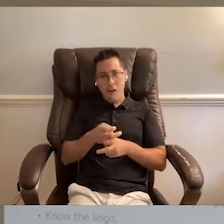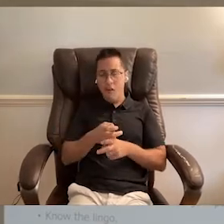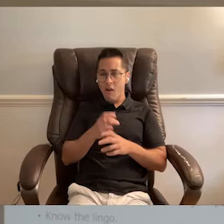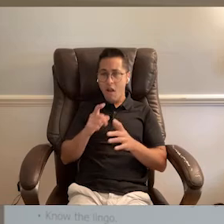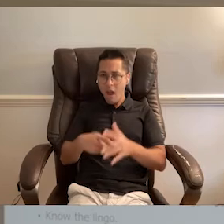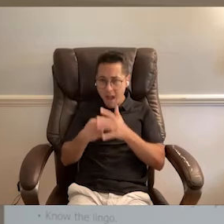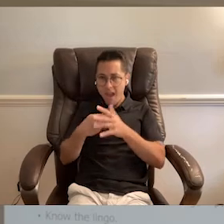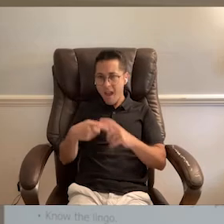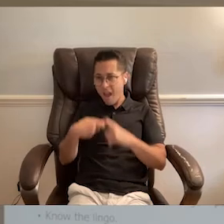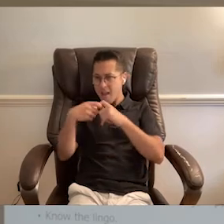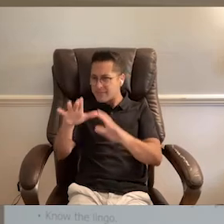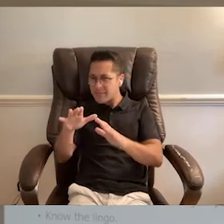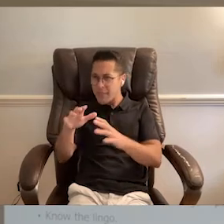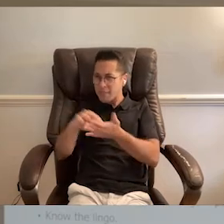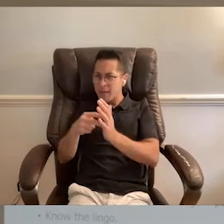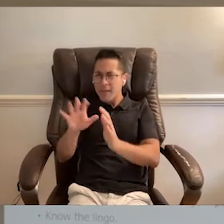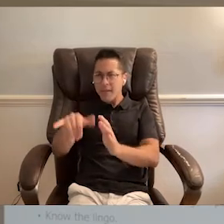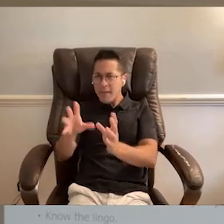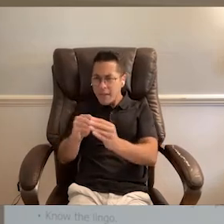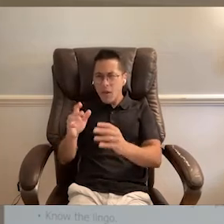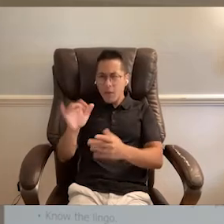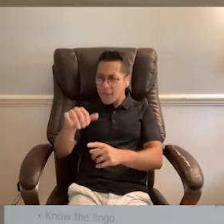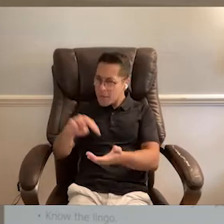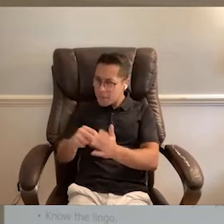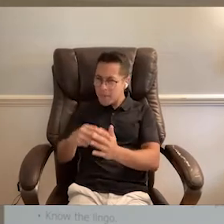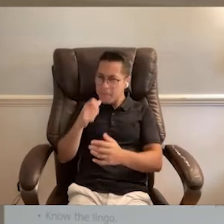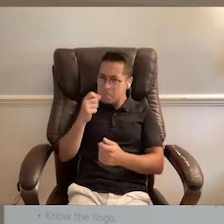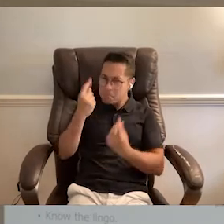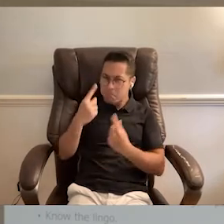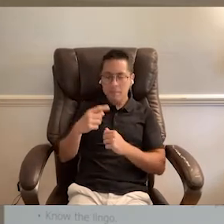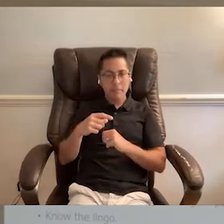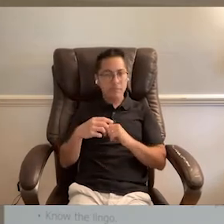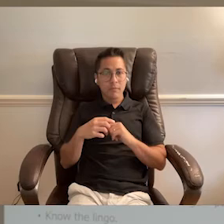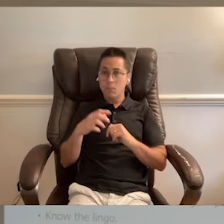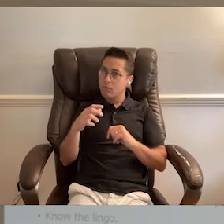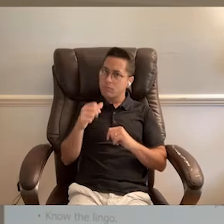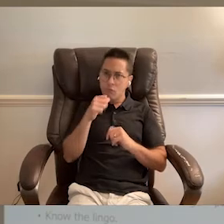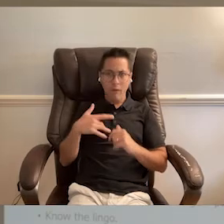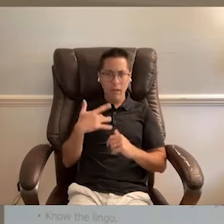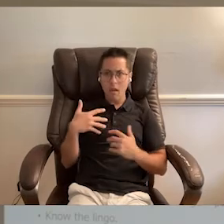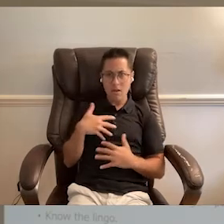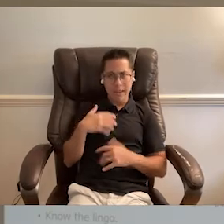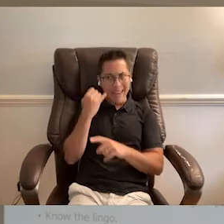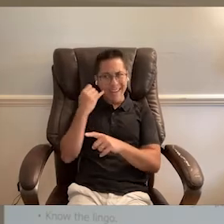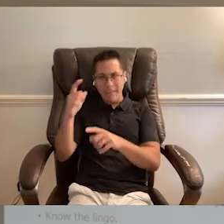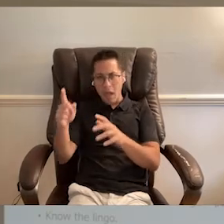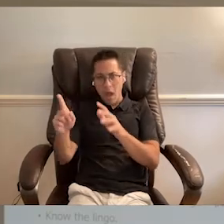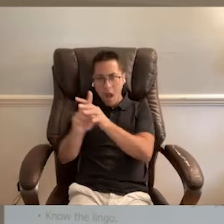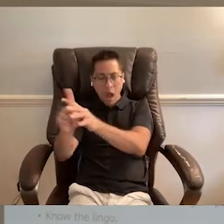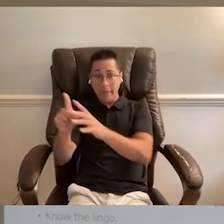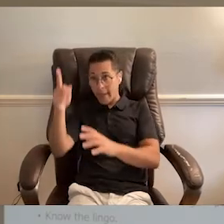say, what does that mean? I don't understand this. But don't be afraid to do it. If they come up because they're coming up with new acronyms all the